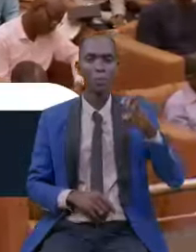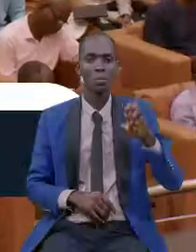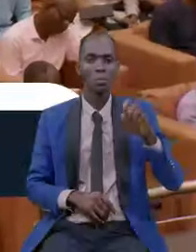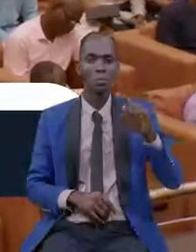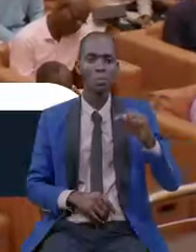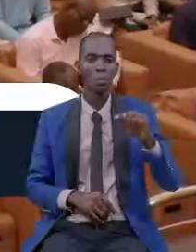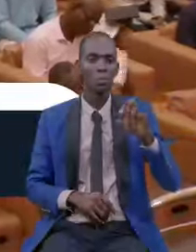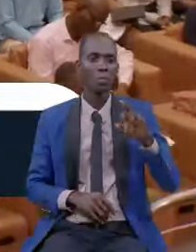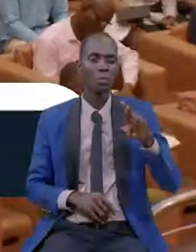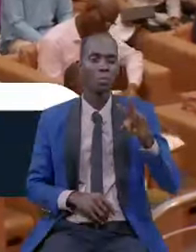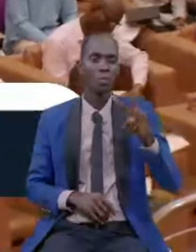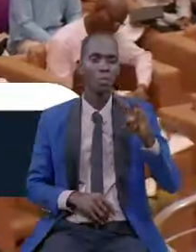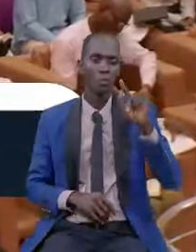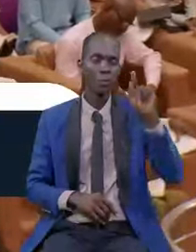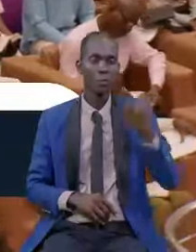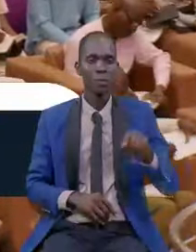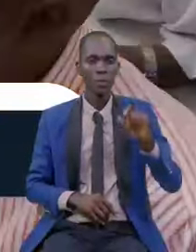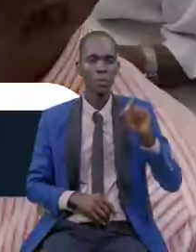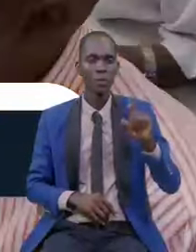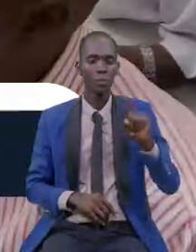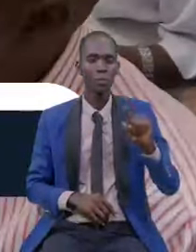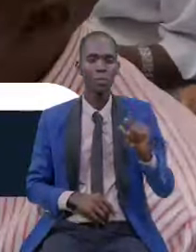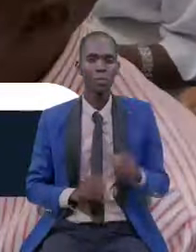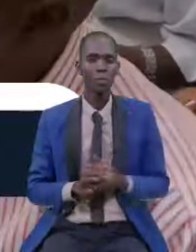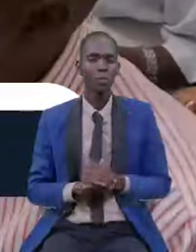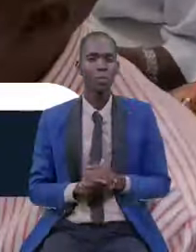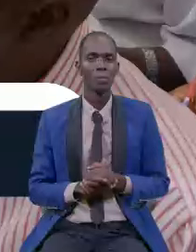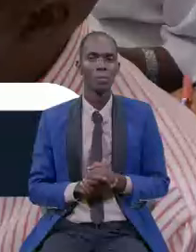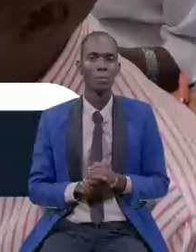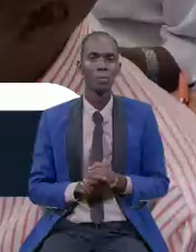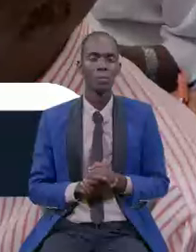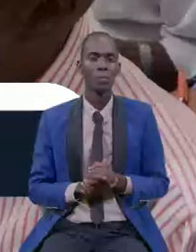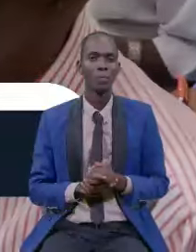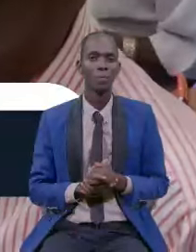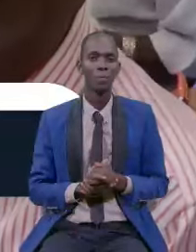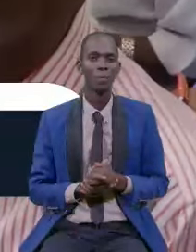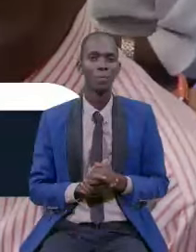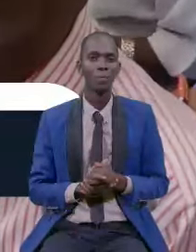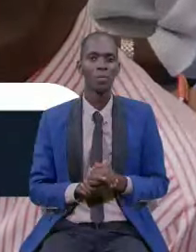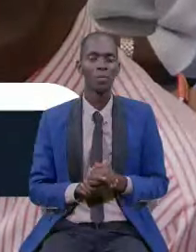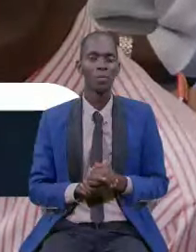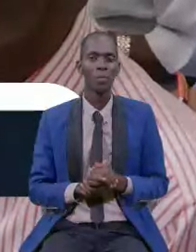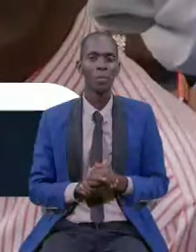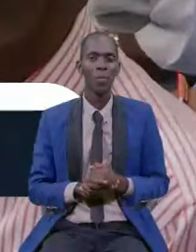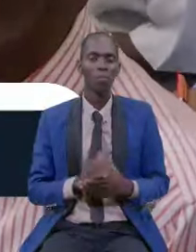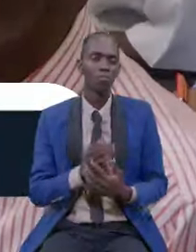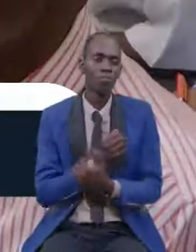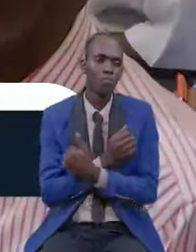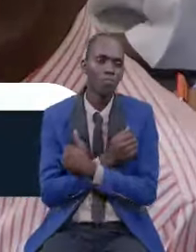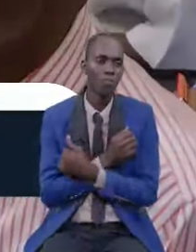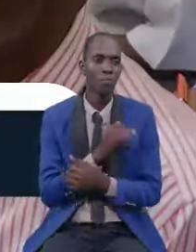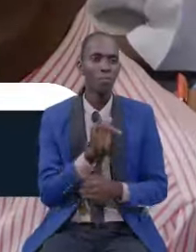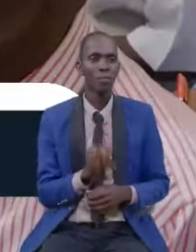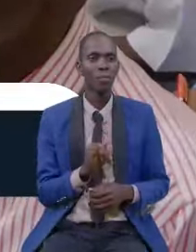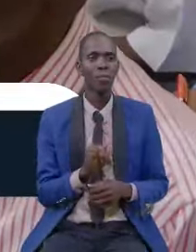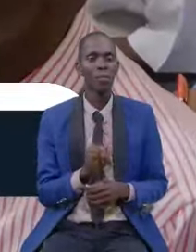chapter 2. And we're looking at verse 11. Dearly beloved,